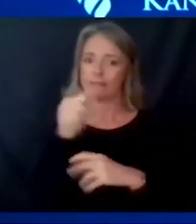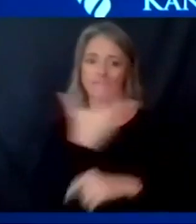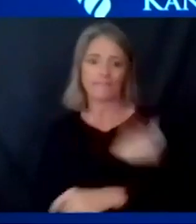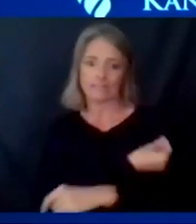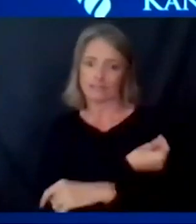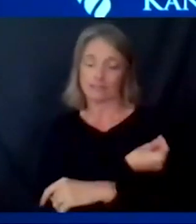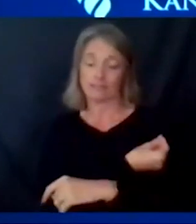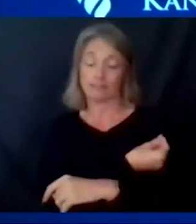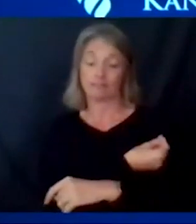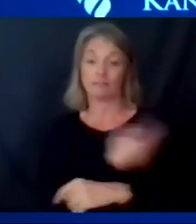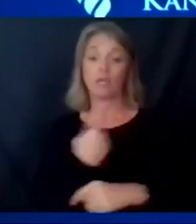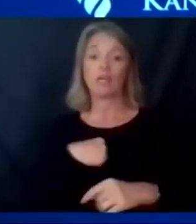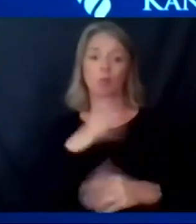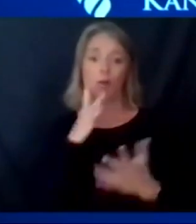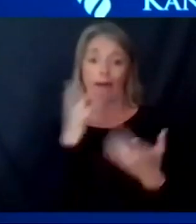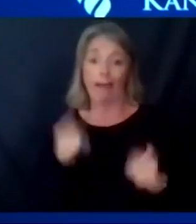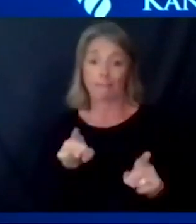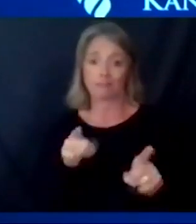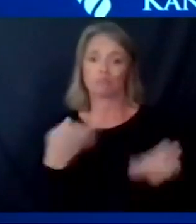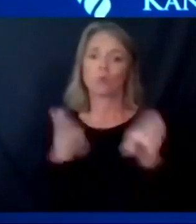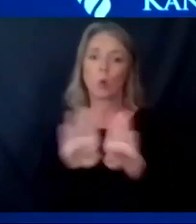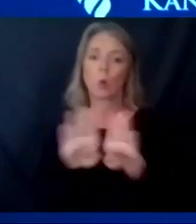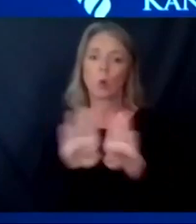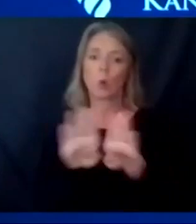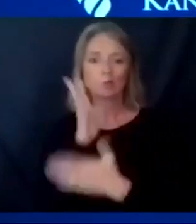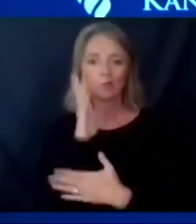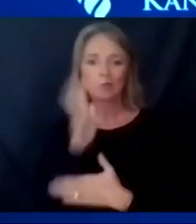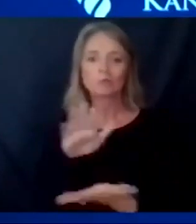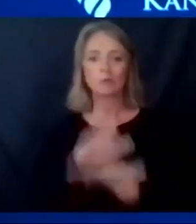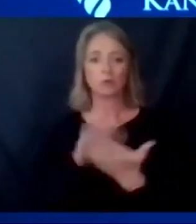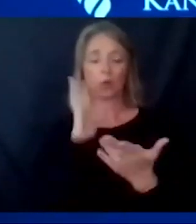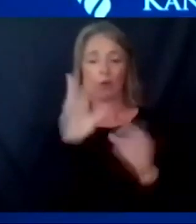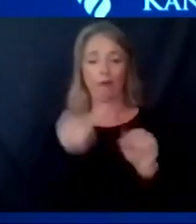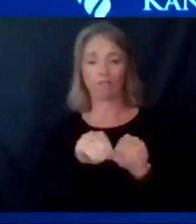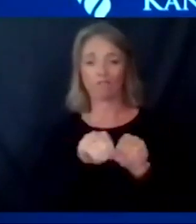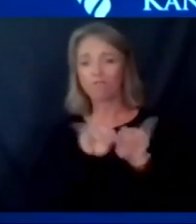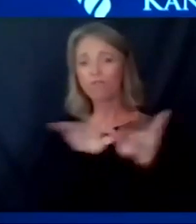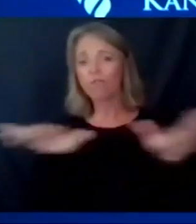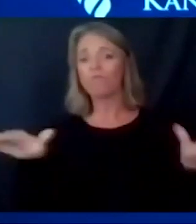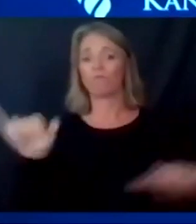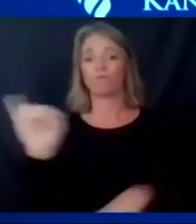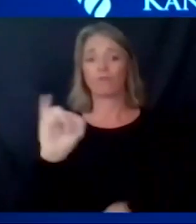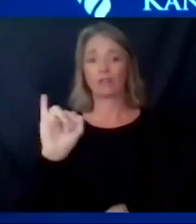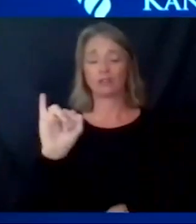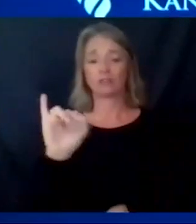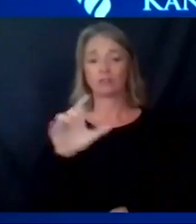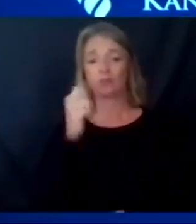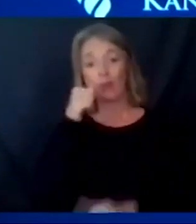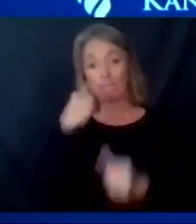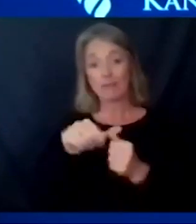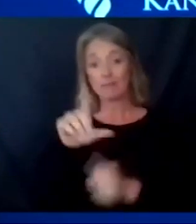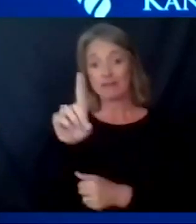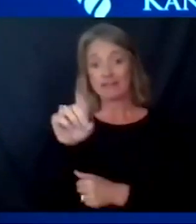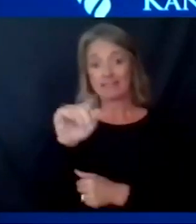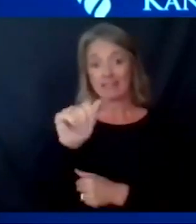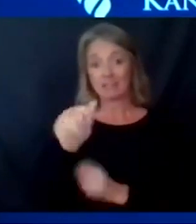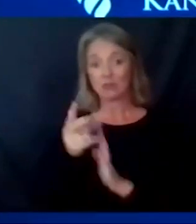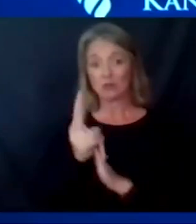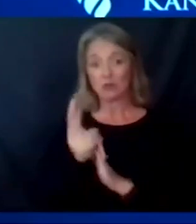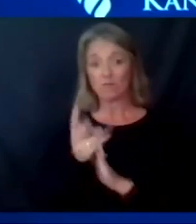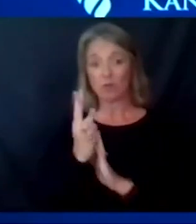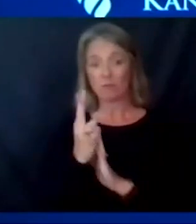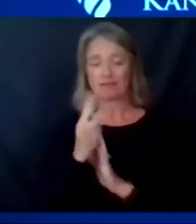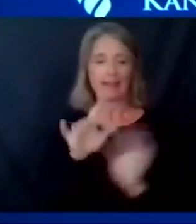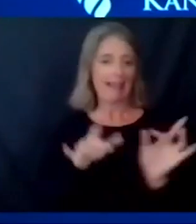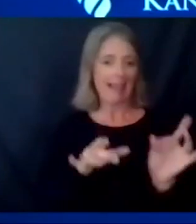the school, because the schools will have widespread infection. Remember that the Delta variant spreads in 2 to 4 minutes, not in 8 to 12 minutes.